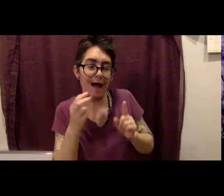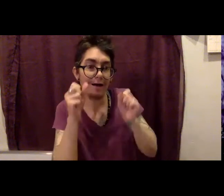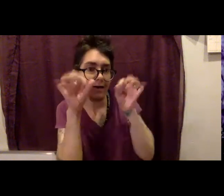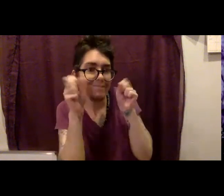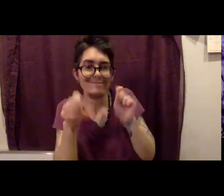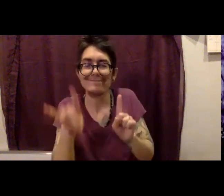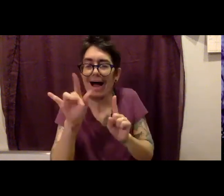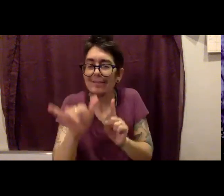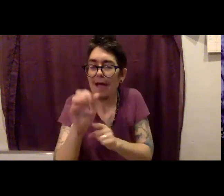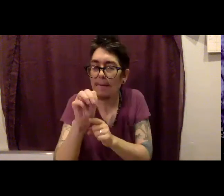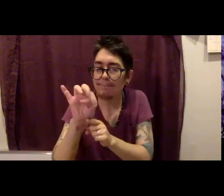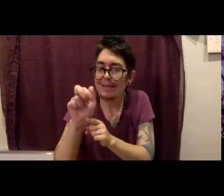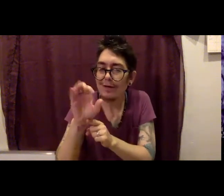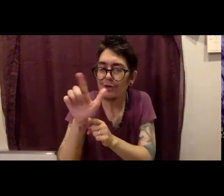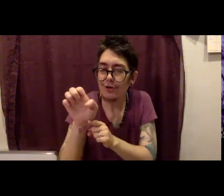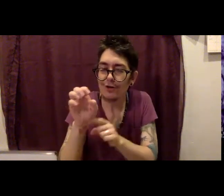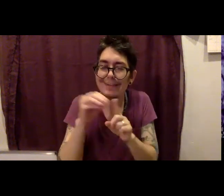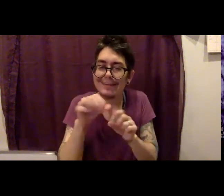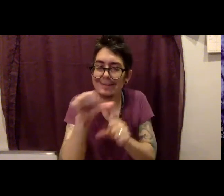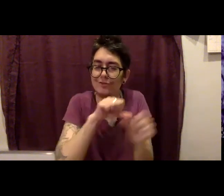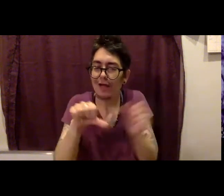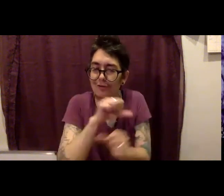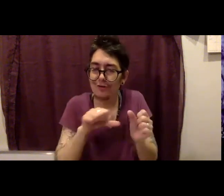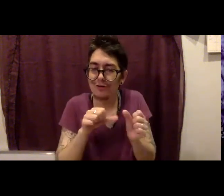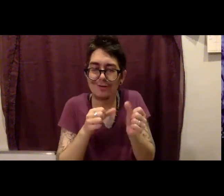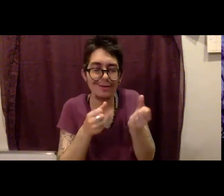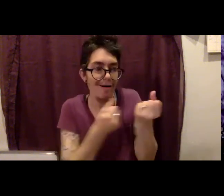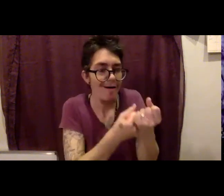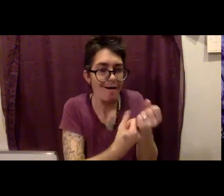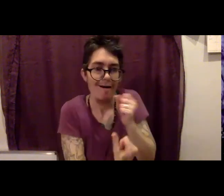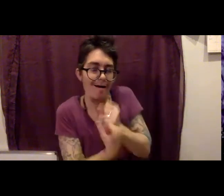you know, so I'm always appreciative